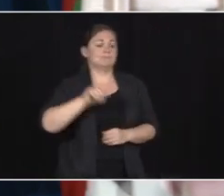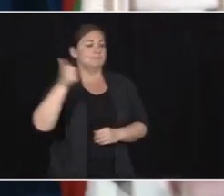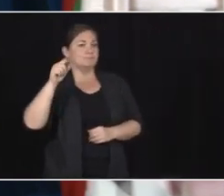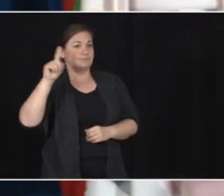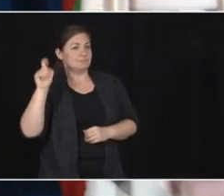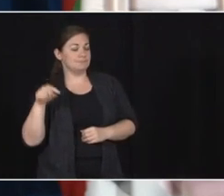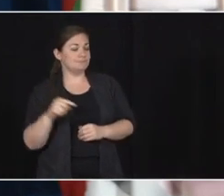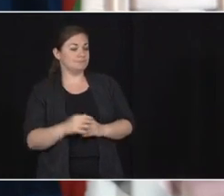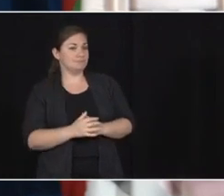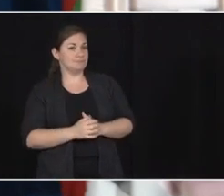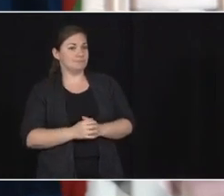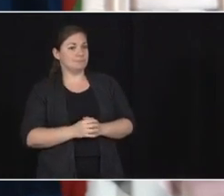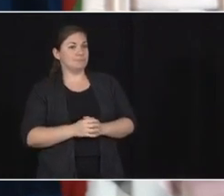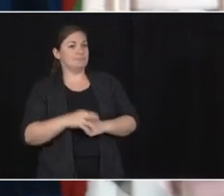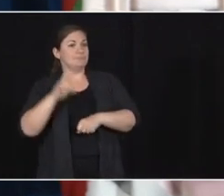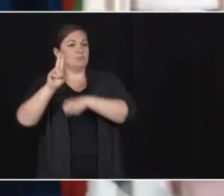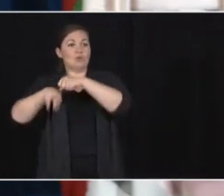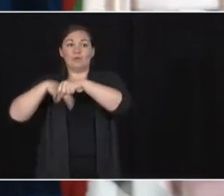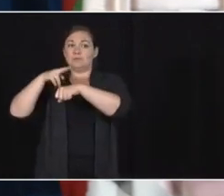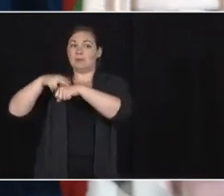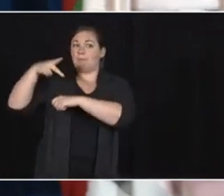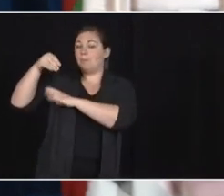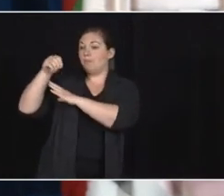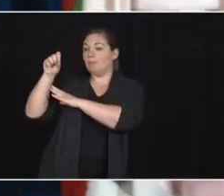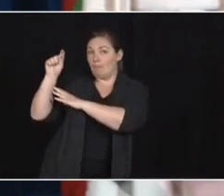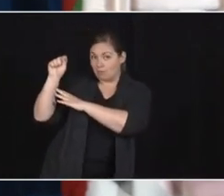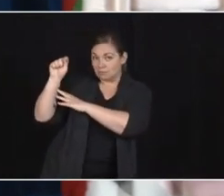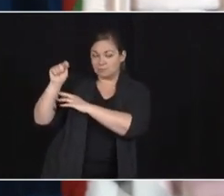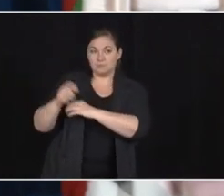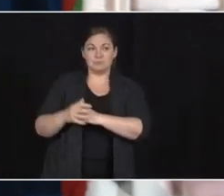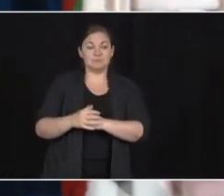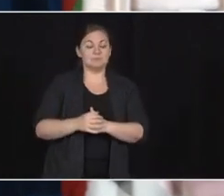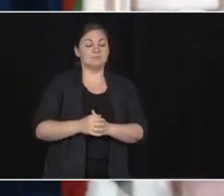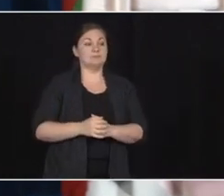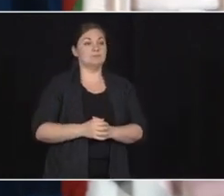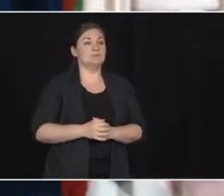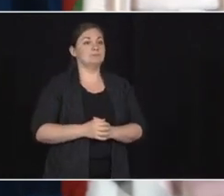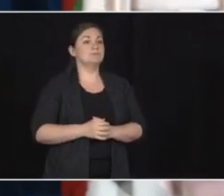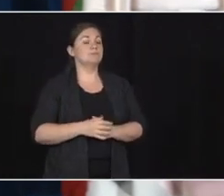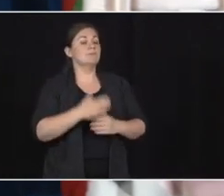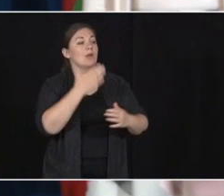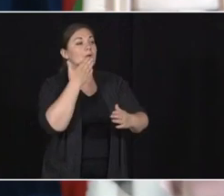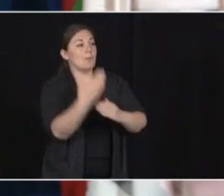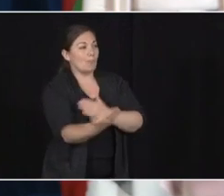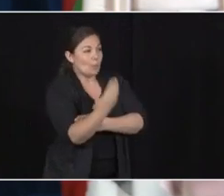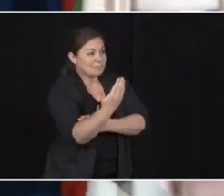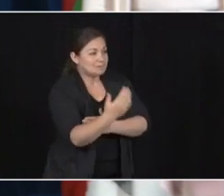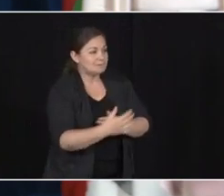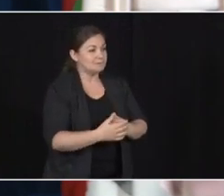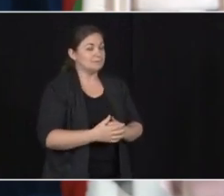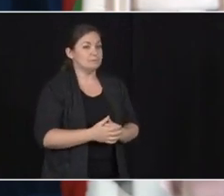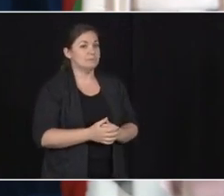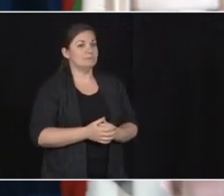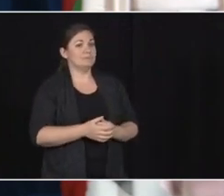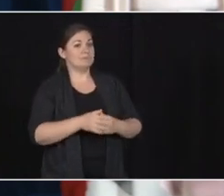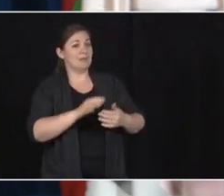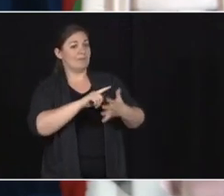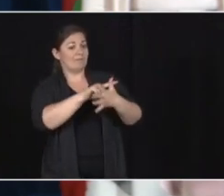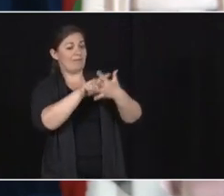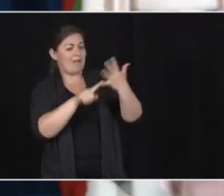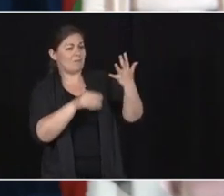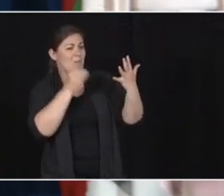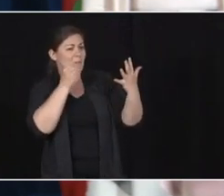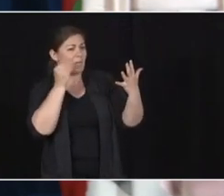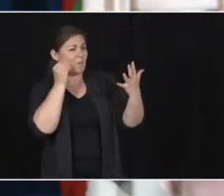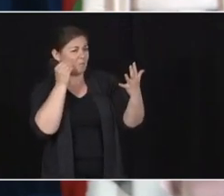Chimilty from National Post. Please go ahead. Yeah, good morning, Premier. The five homes that were identified yesterday,